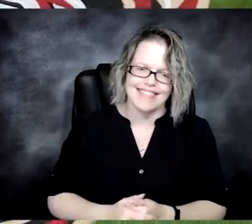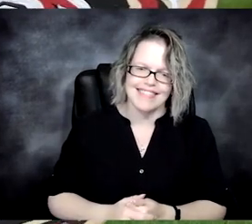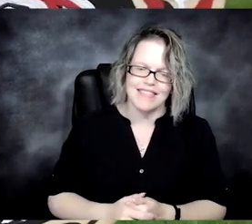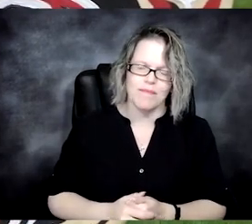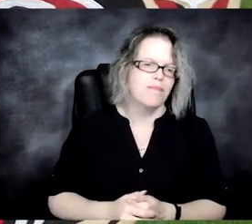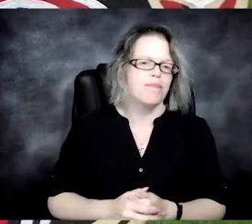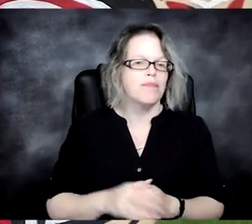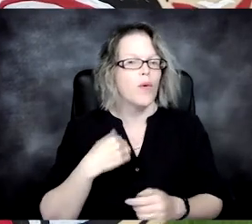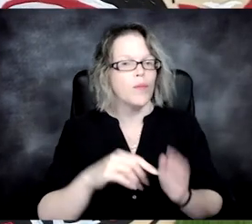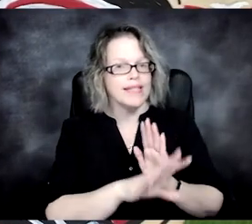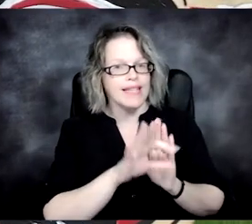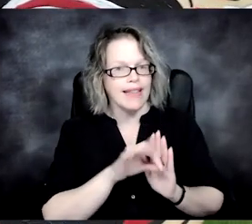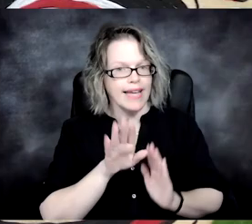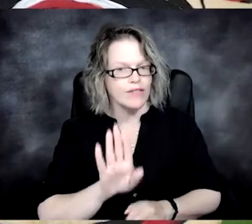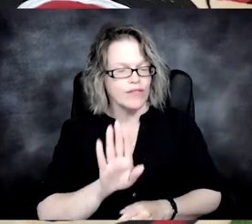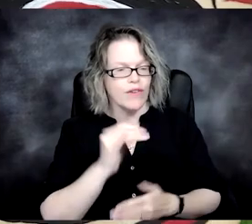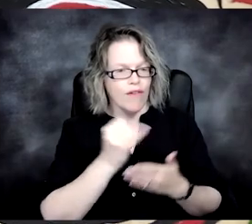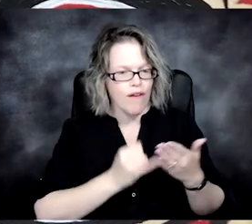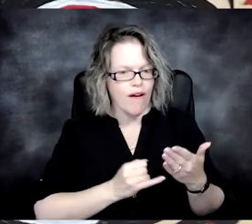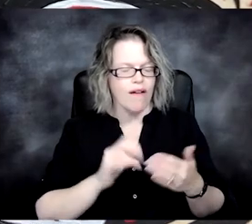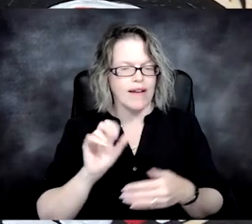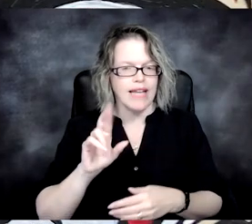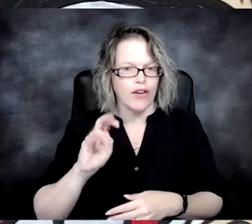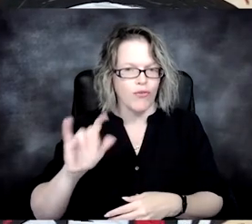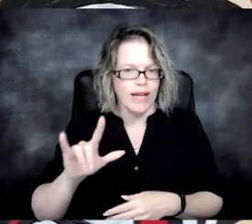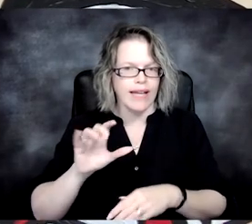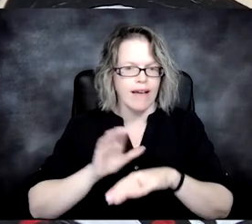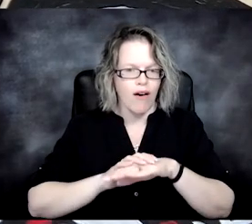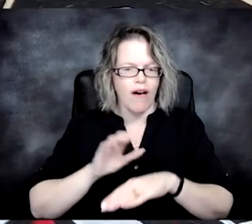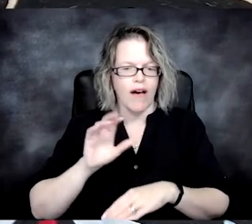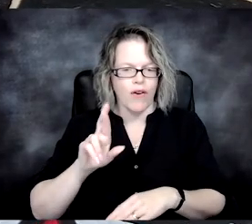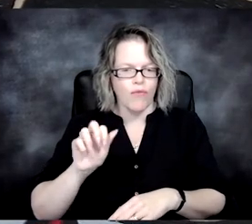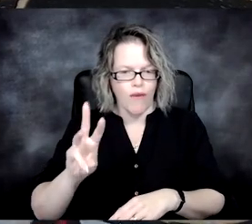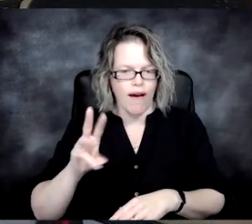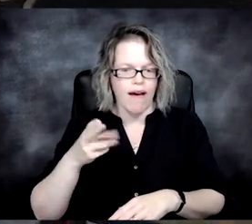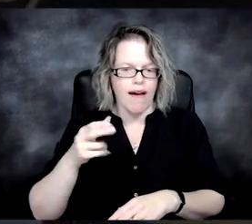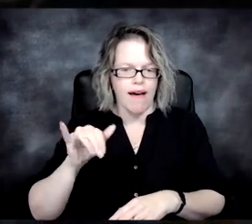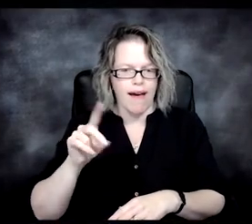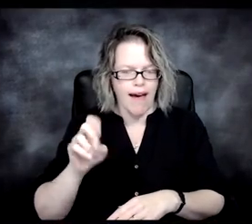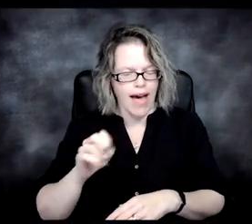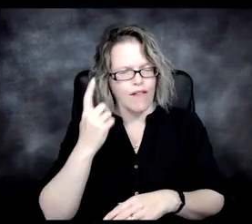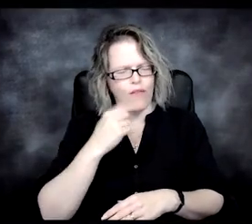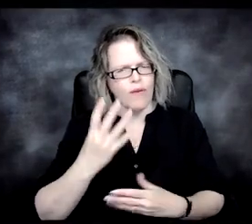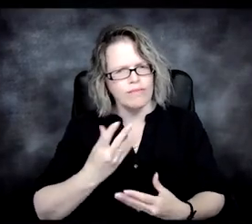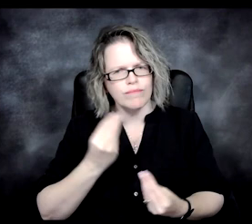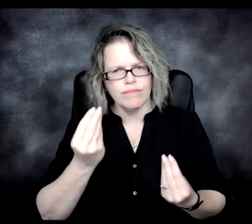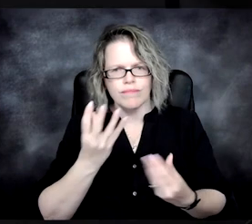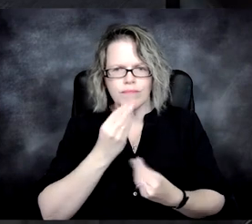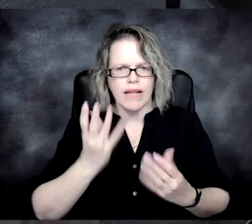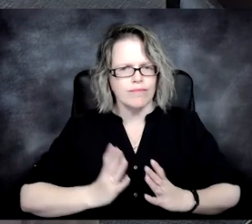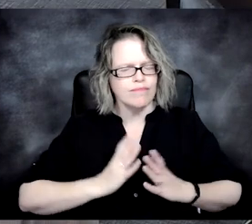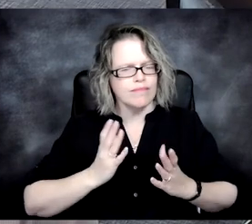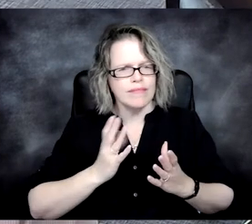We selected Ella's art piece, acrylic on rawhide hand drum with designs from the Kalitz tribe, for its elegance, beauty, and connection